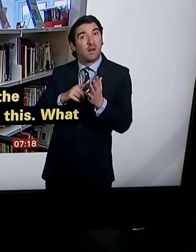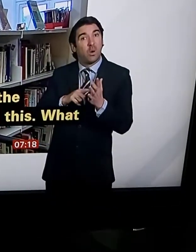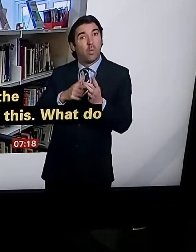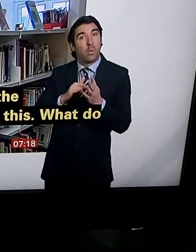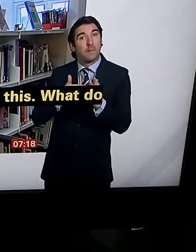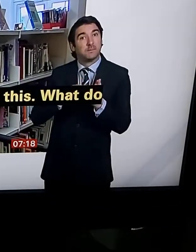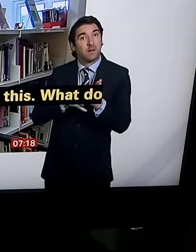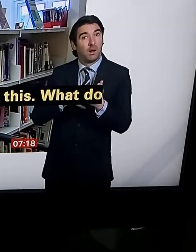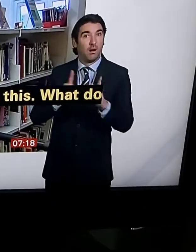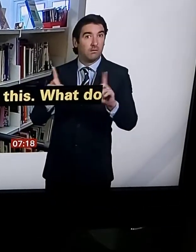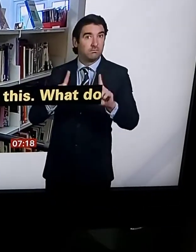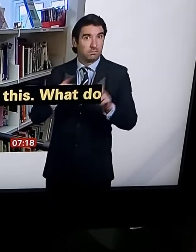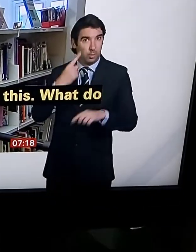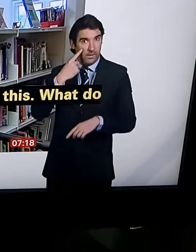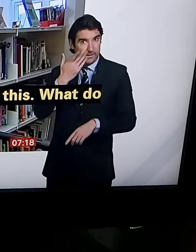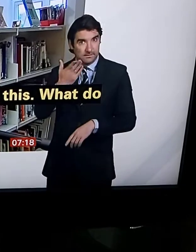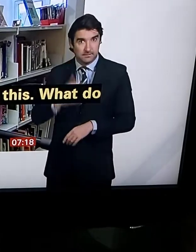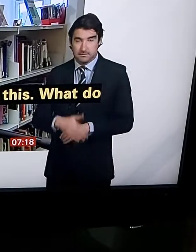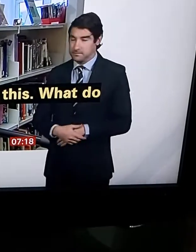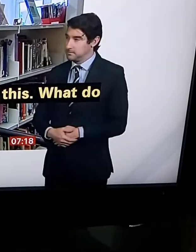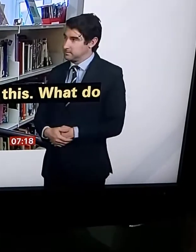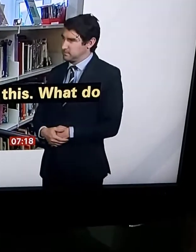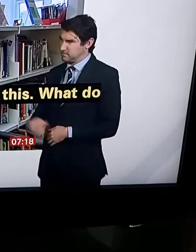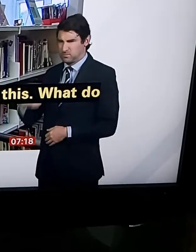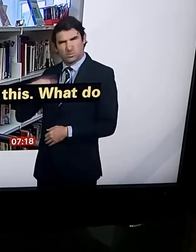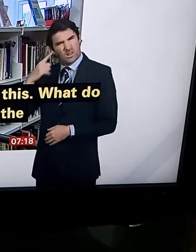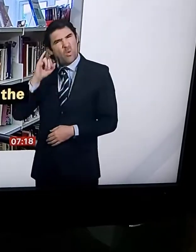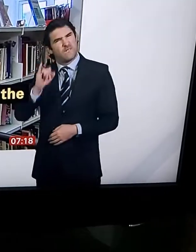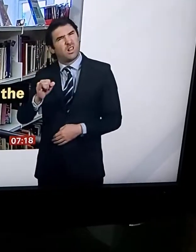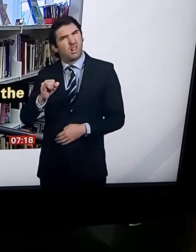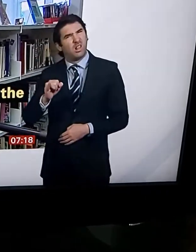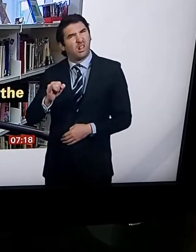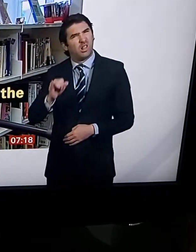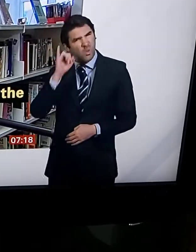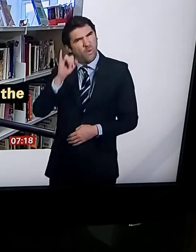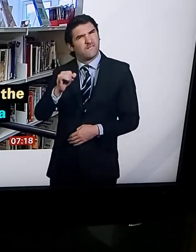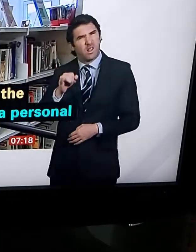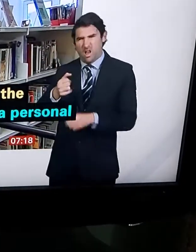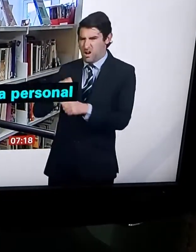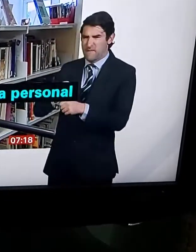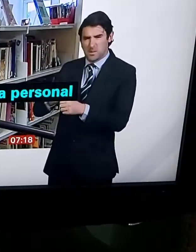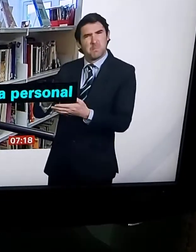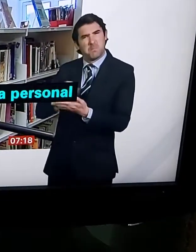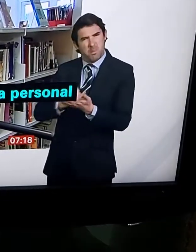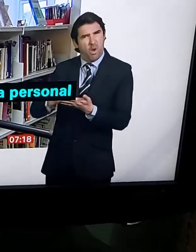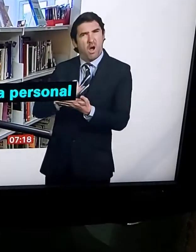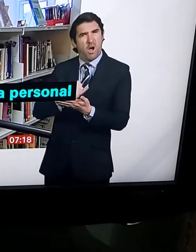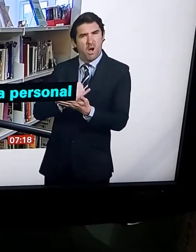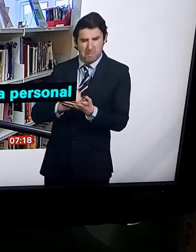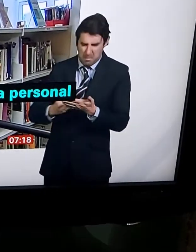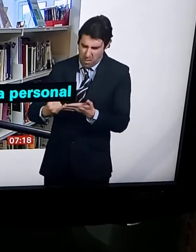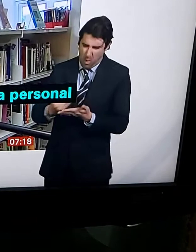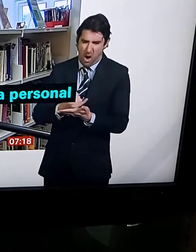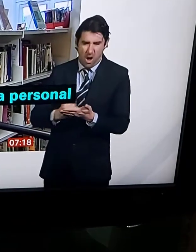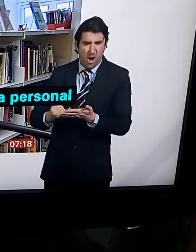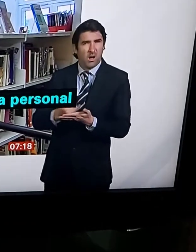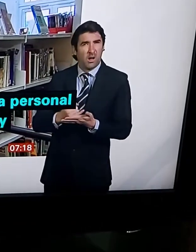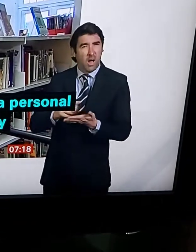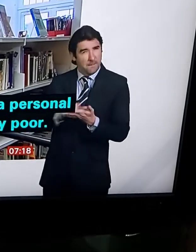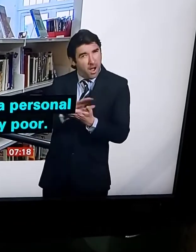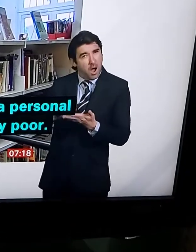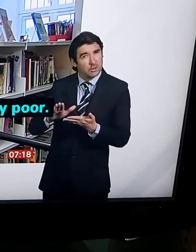personal level, obviously, I think it's shambolic. I think it's been really, really poor. There has been, as Gill quite rightly said, there's been a long period of